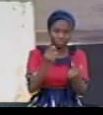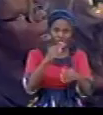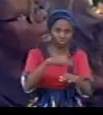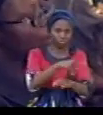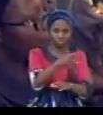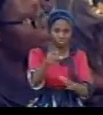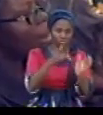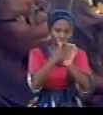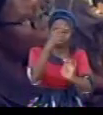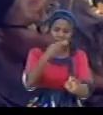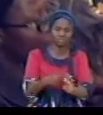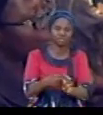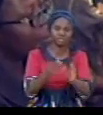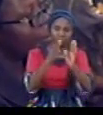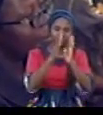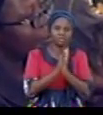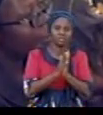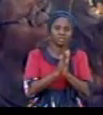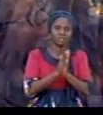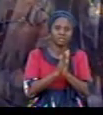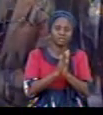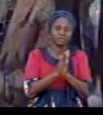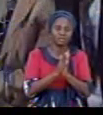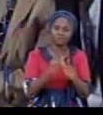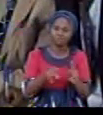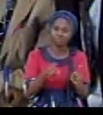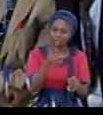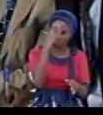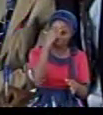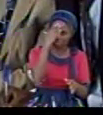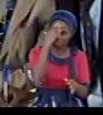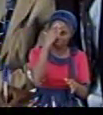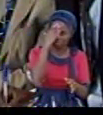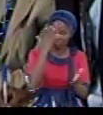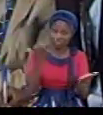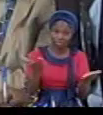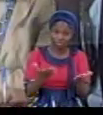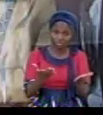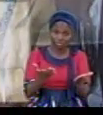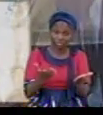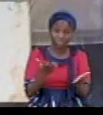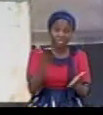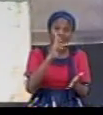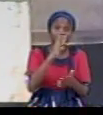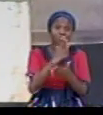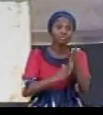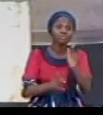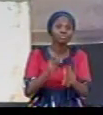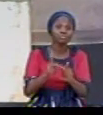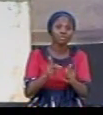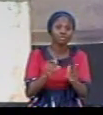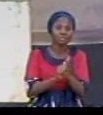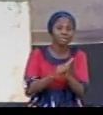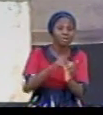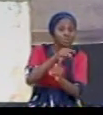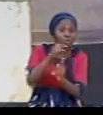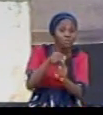you. But you know what? There are people, when they have